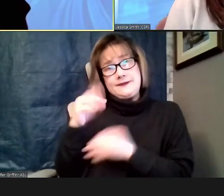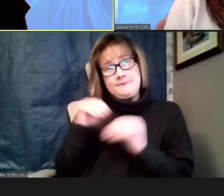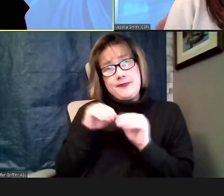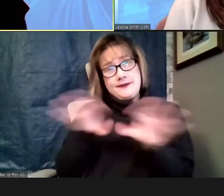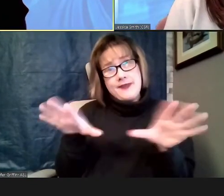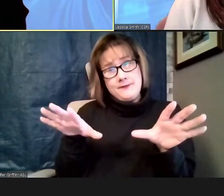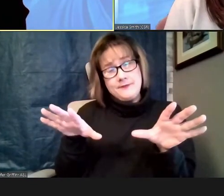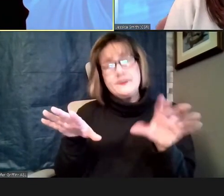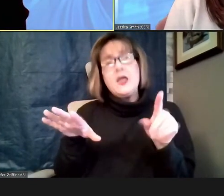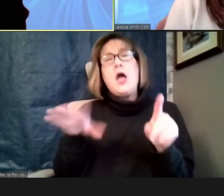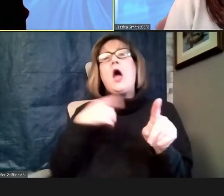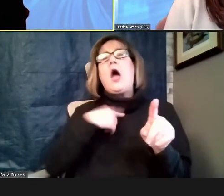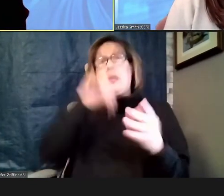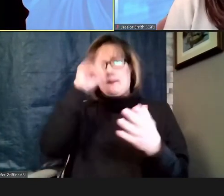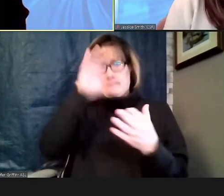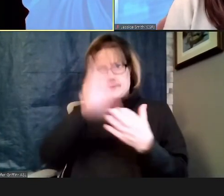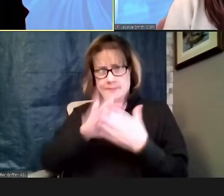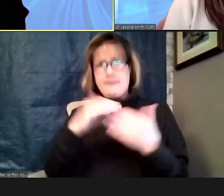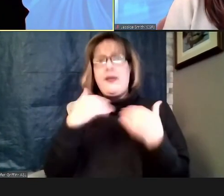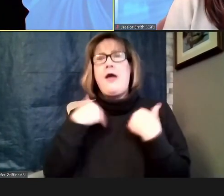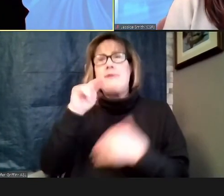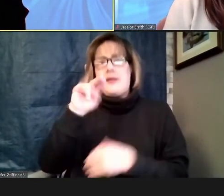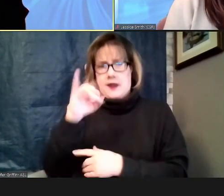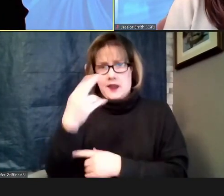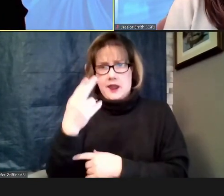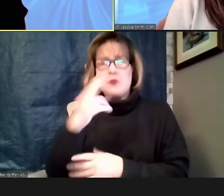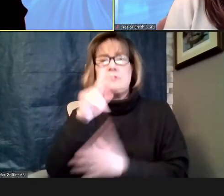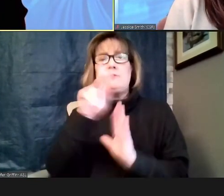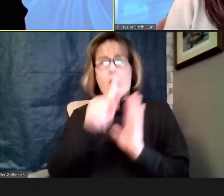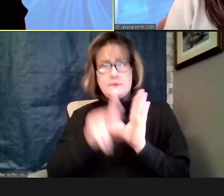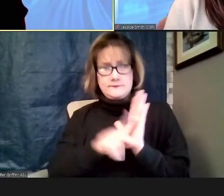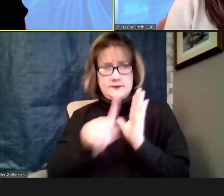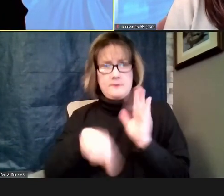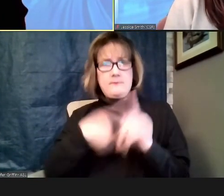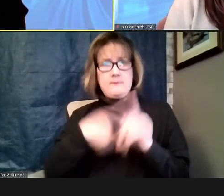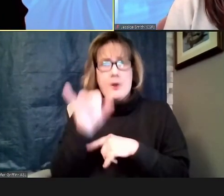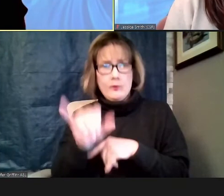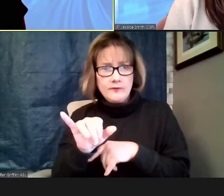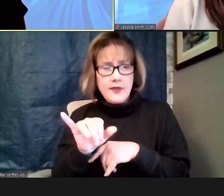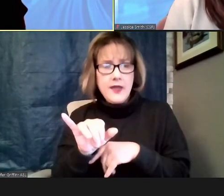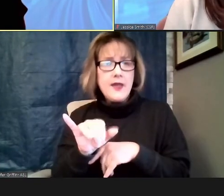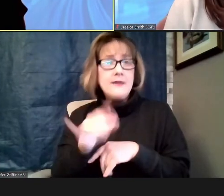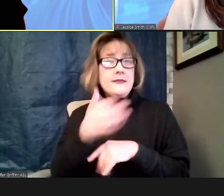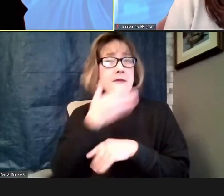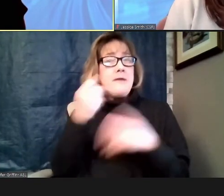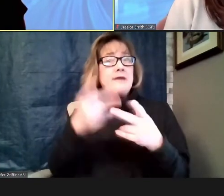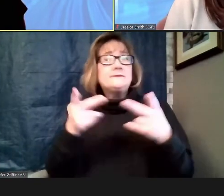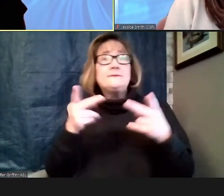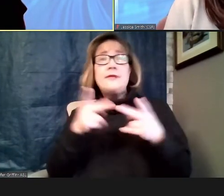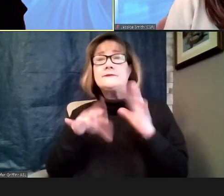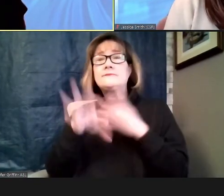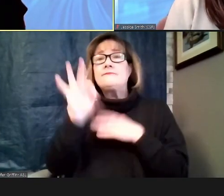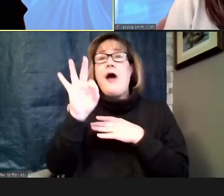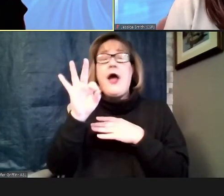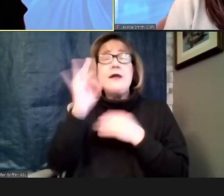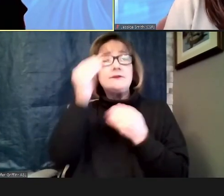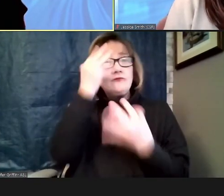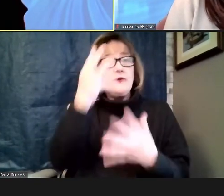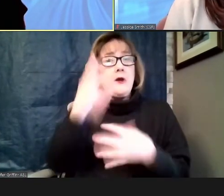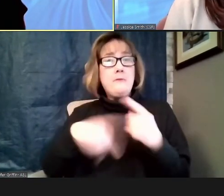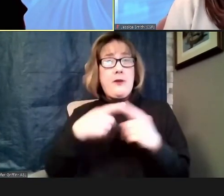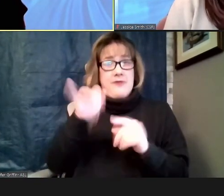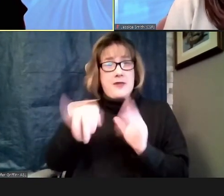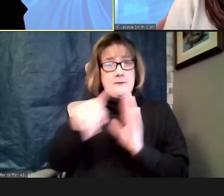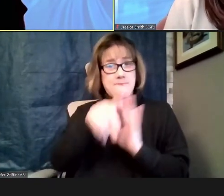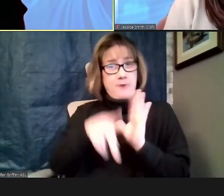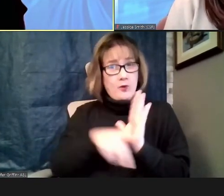I do believe that there is an NIH policy about that, and the best place to go for the details of that policy